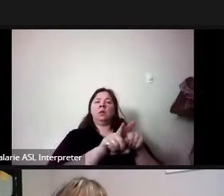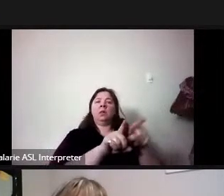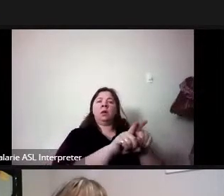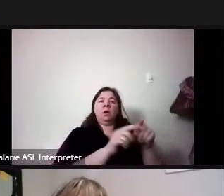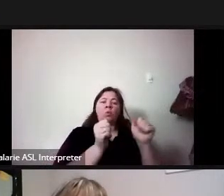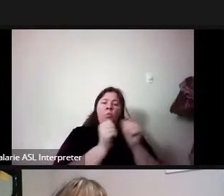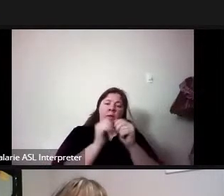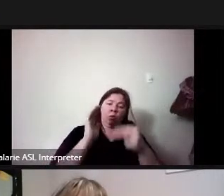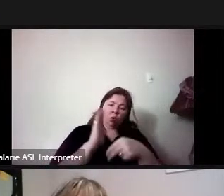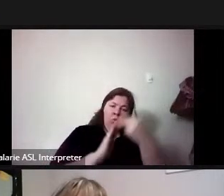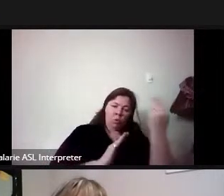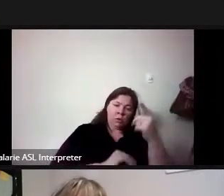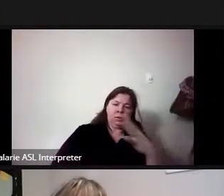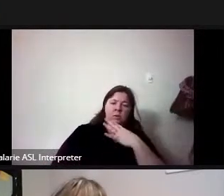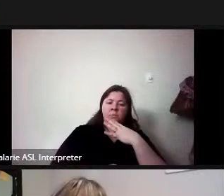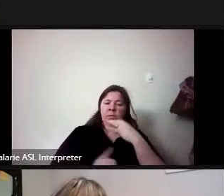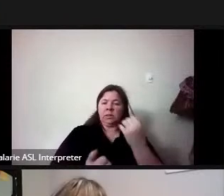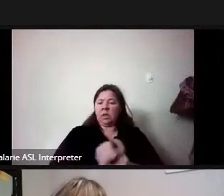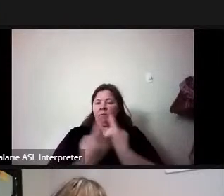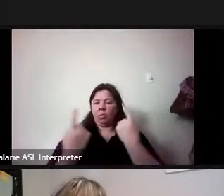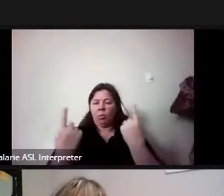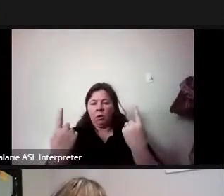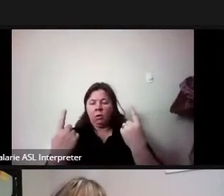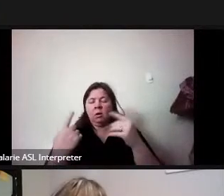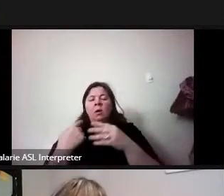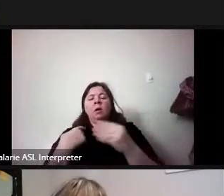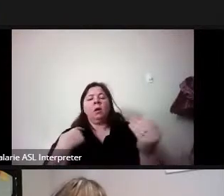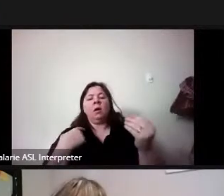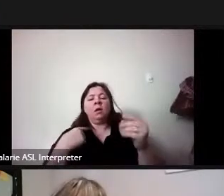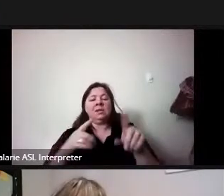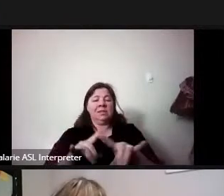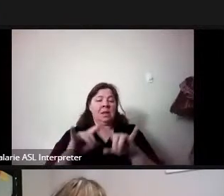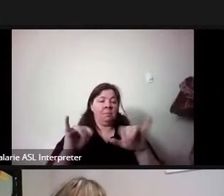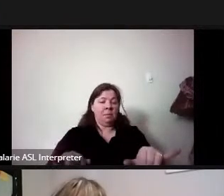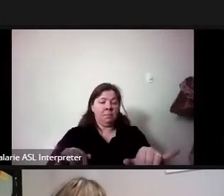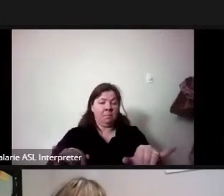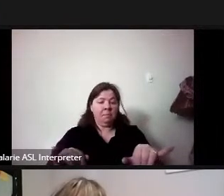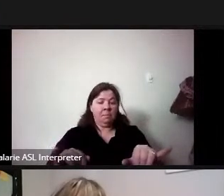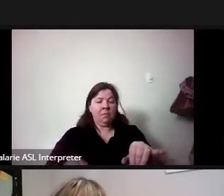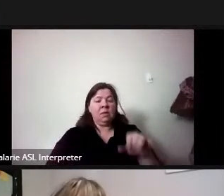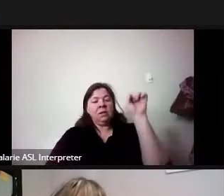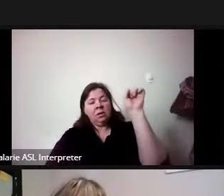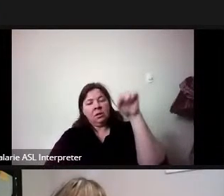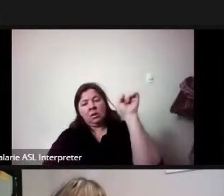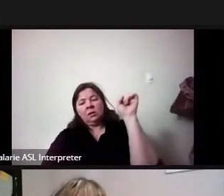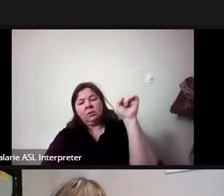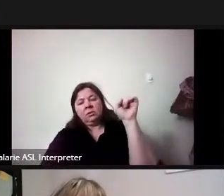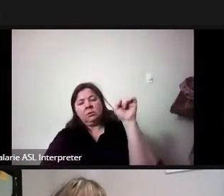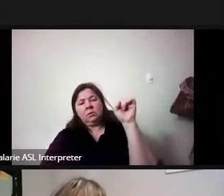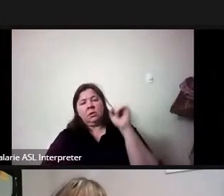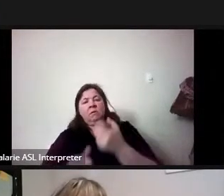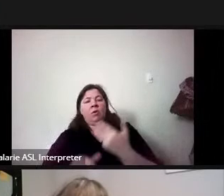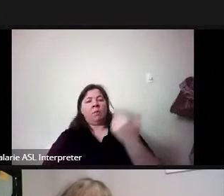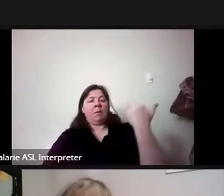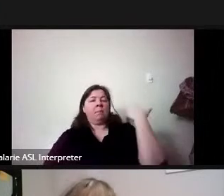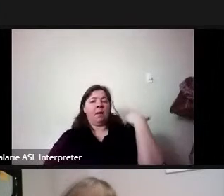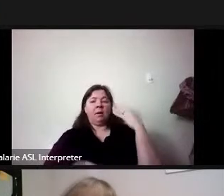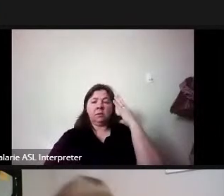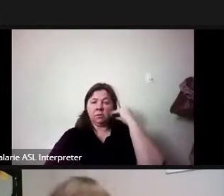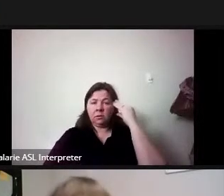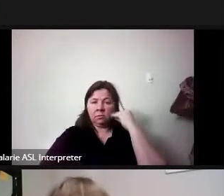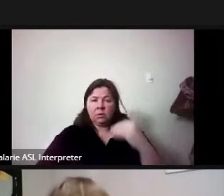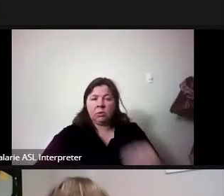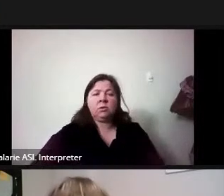with honesty he speaks to everyone, and but at the same time, yes, from past experiences he